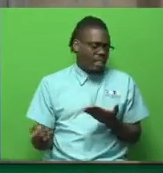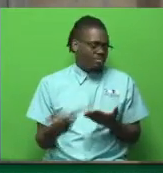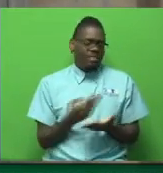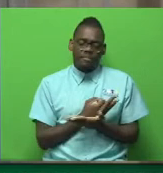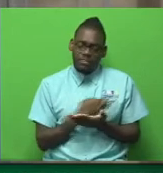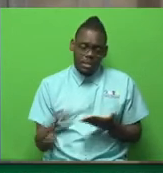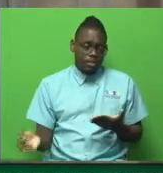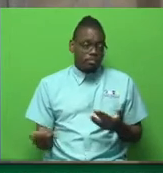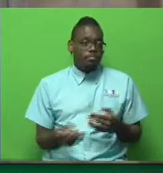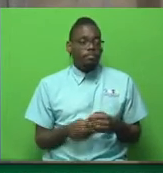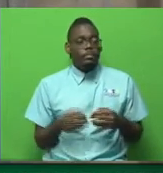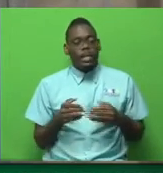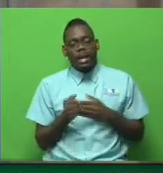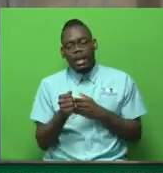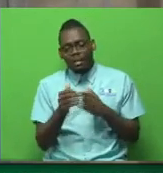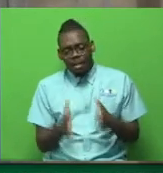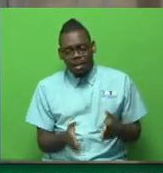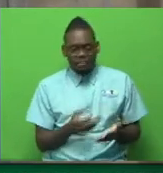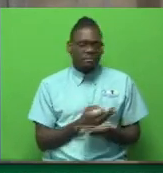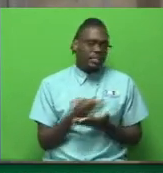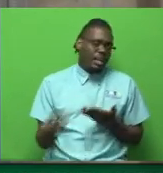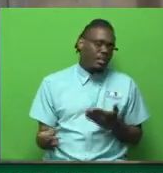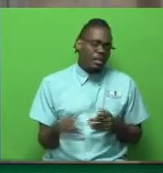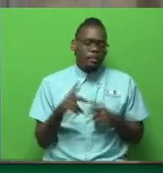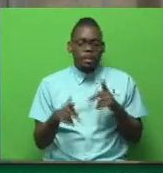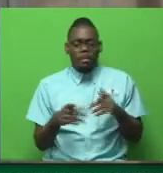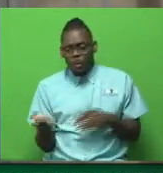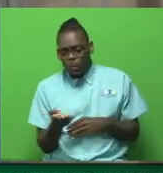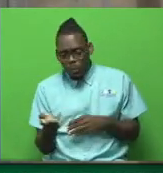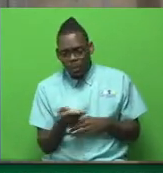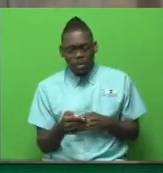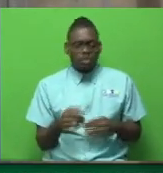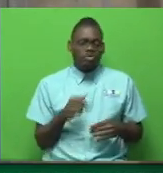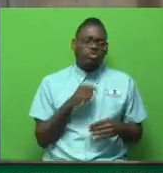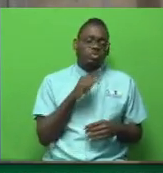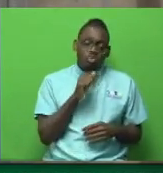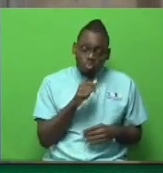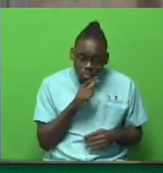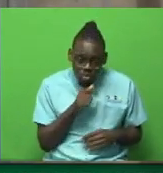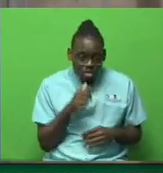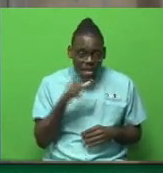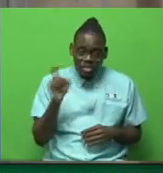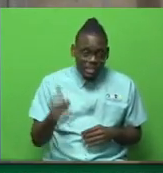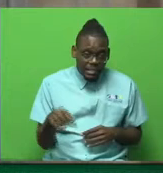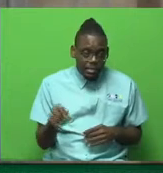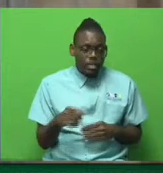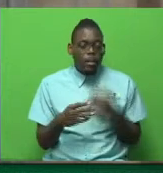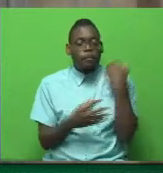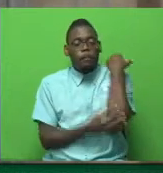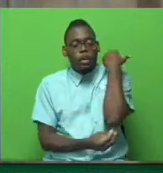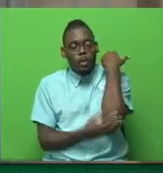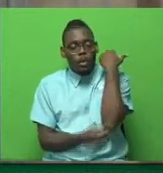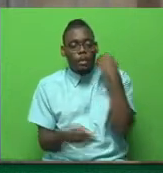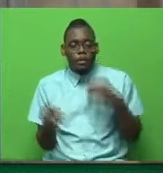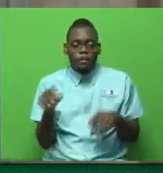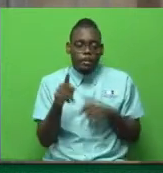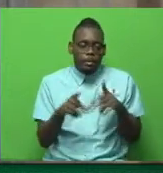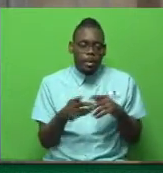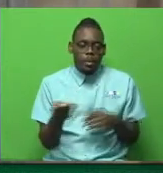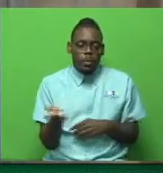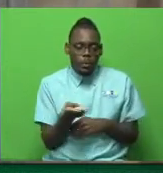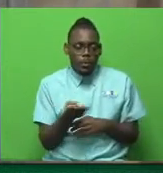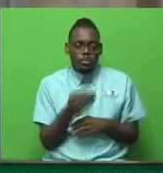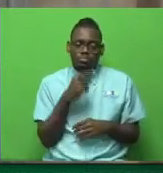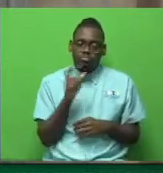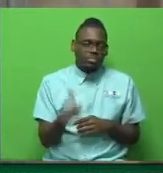and Leadership citizens died who did not have to die poor people died who did who do not